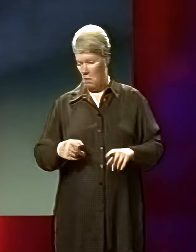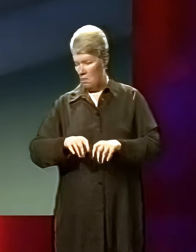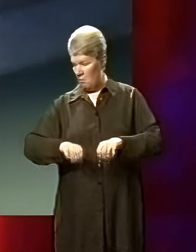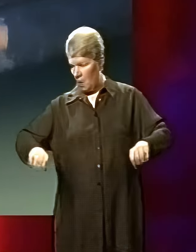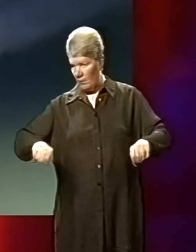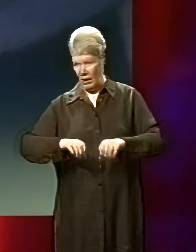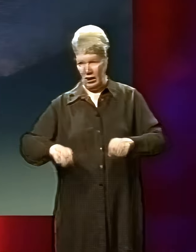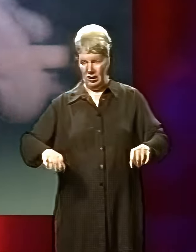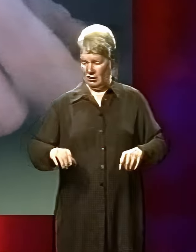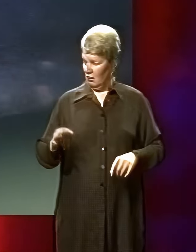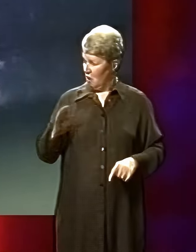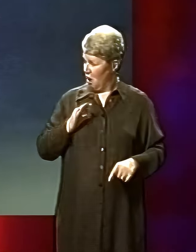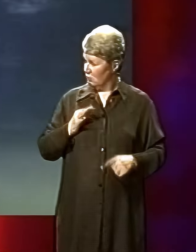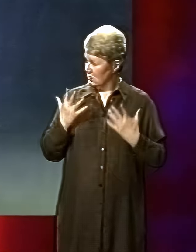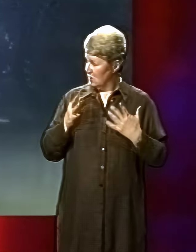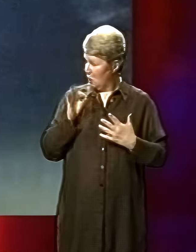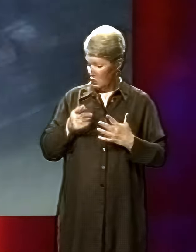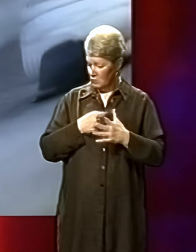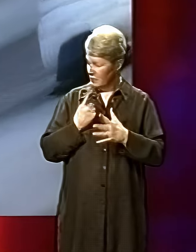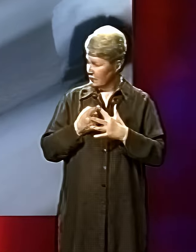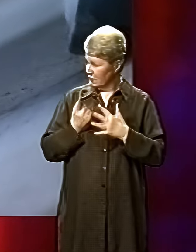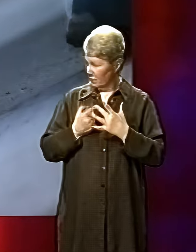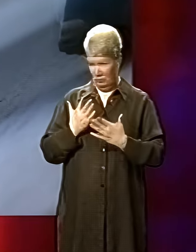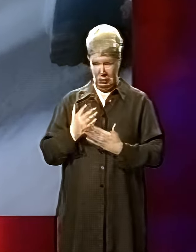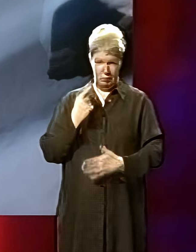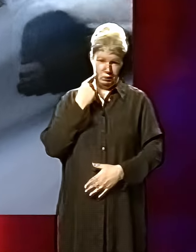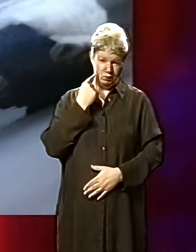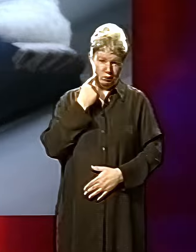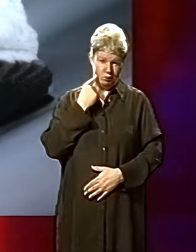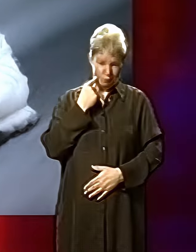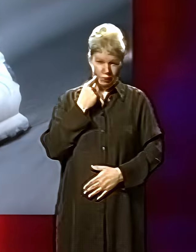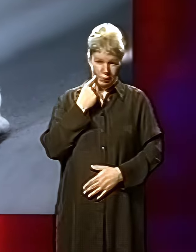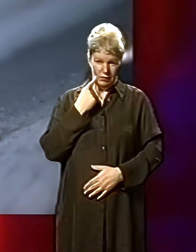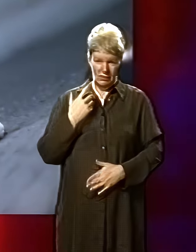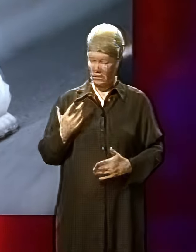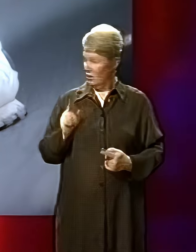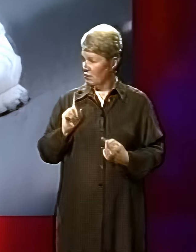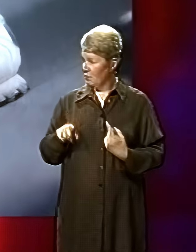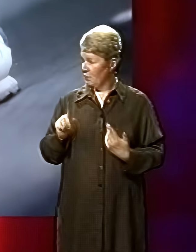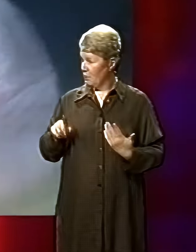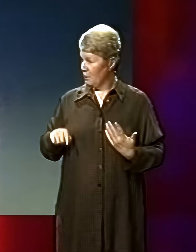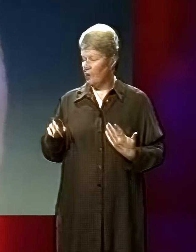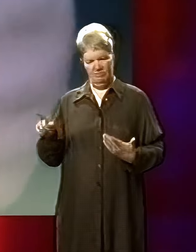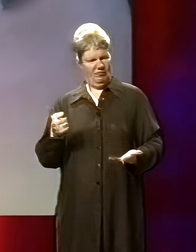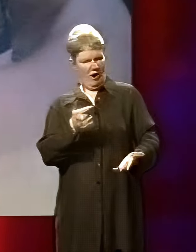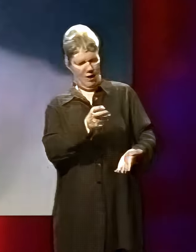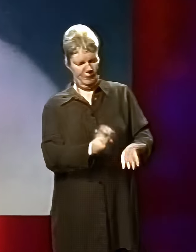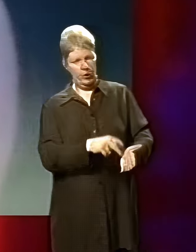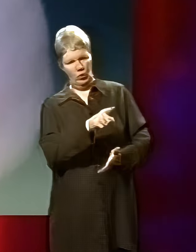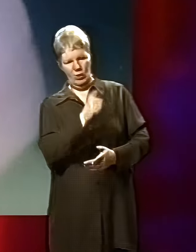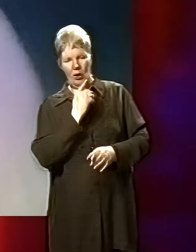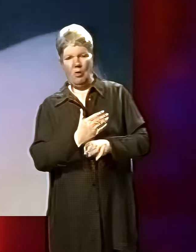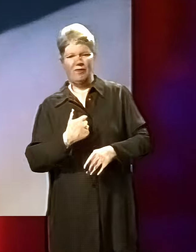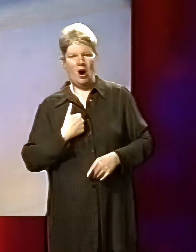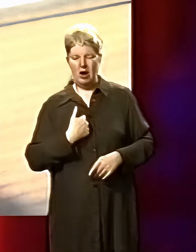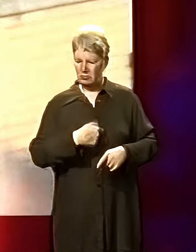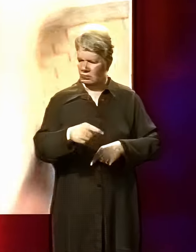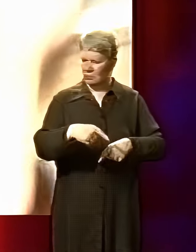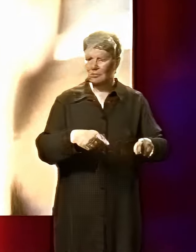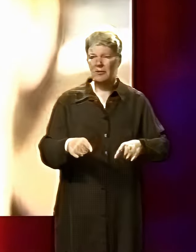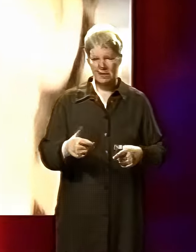of it, you get asked 10 basic questions which someone would know at home. If you can answer them questions, they'll sign you straight on. Draw a